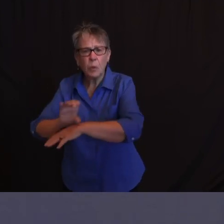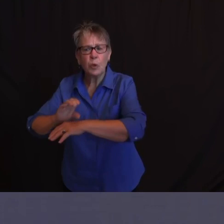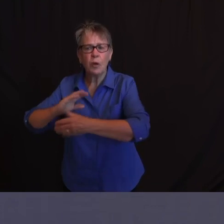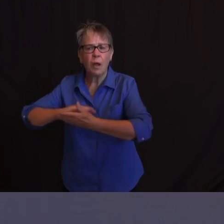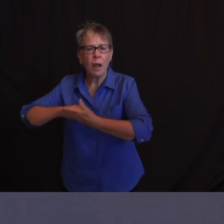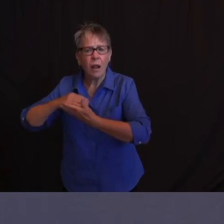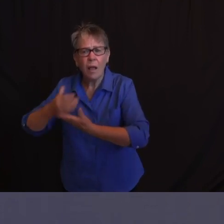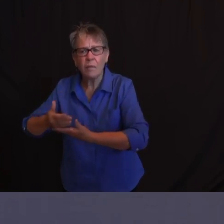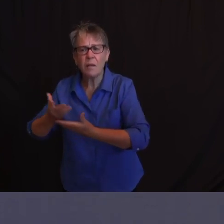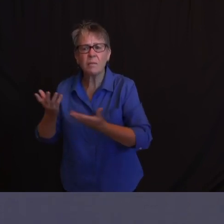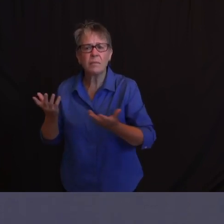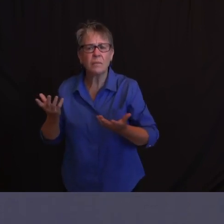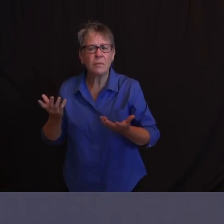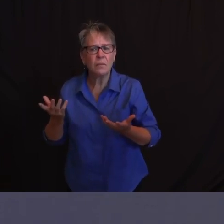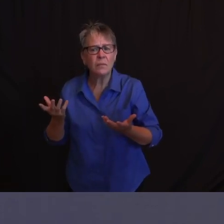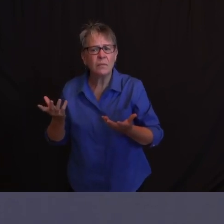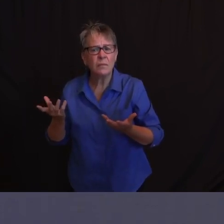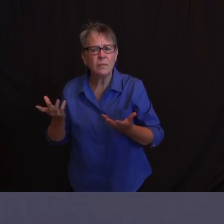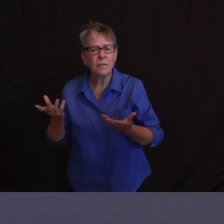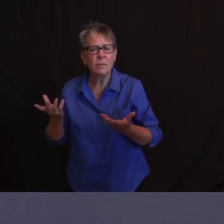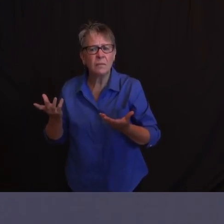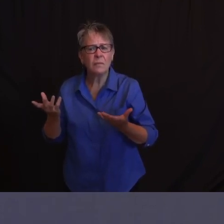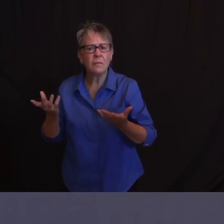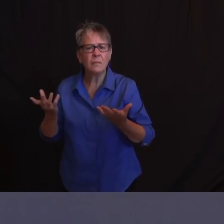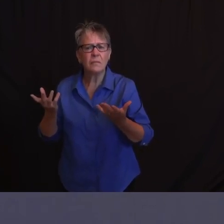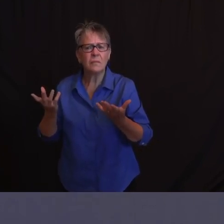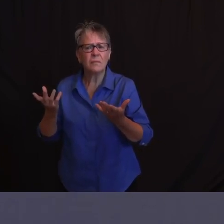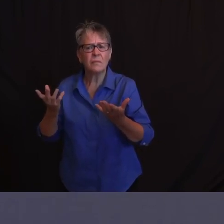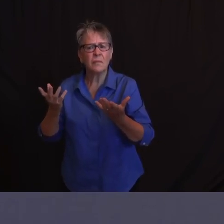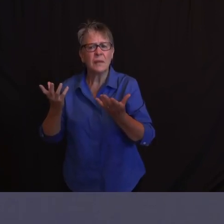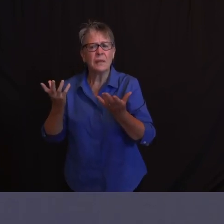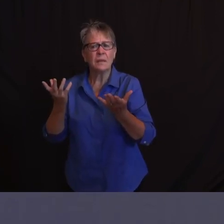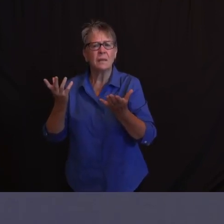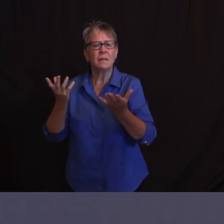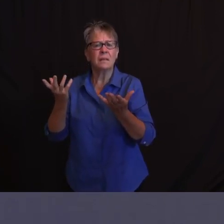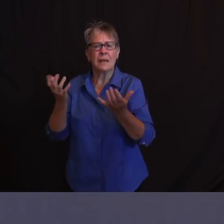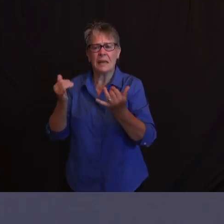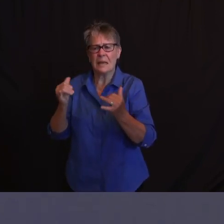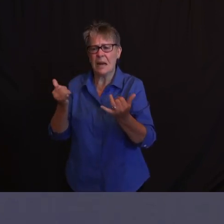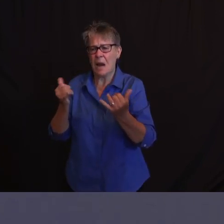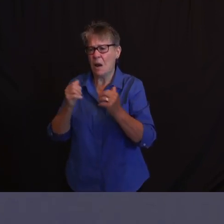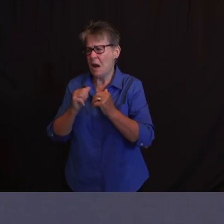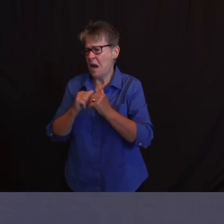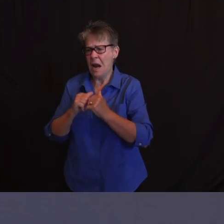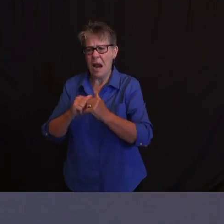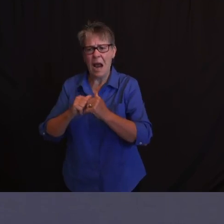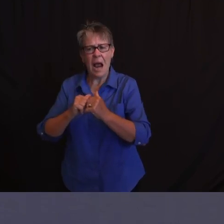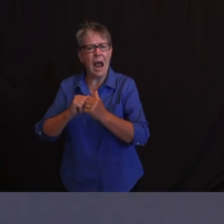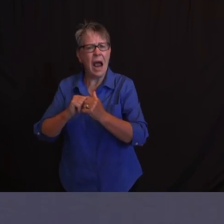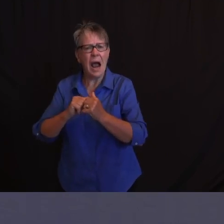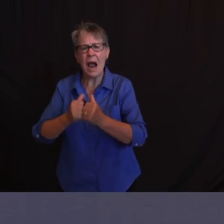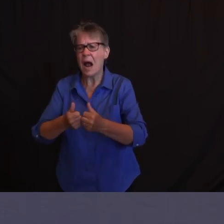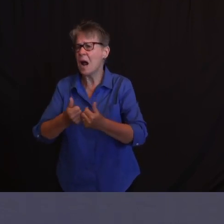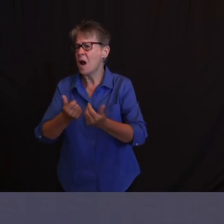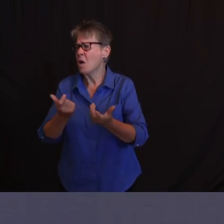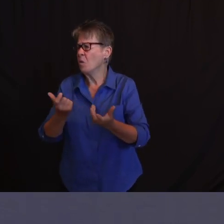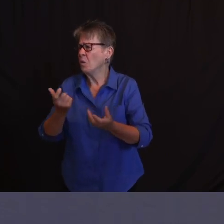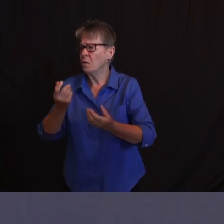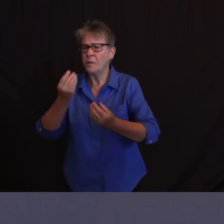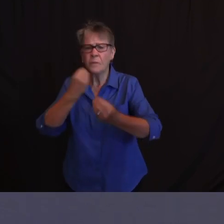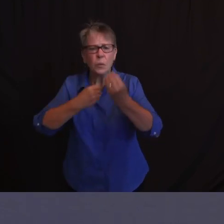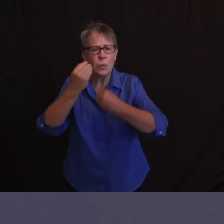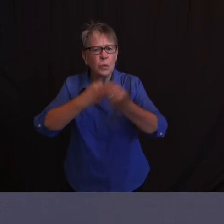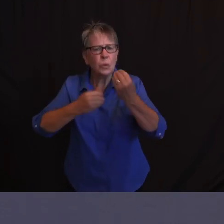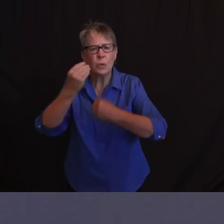And I'll give a short form of what we've said many times. The passing of the virus from an asymptomatic, healthy young